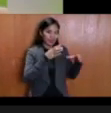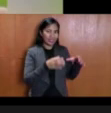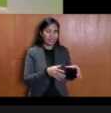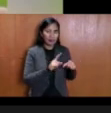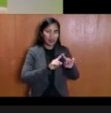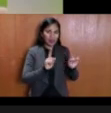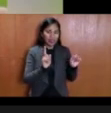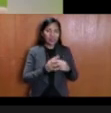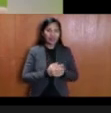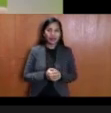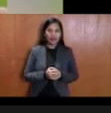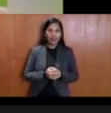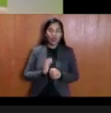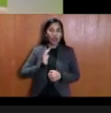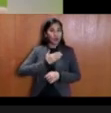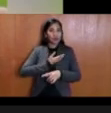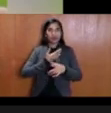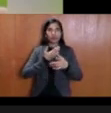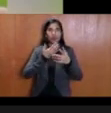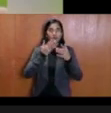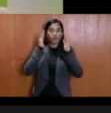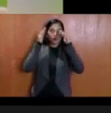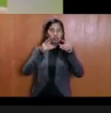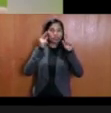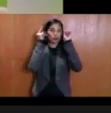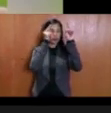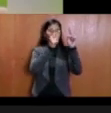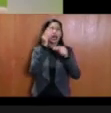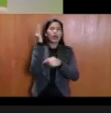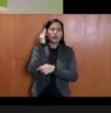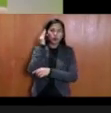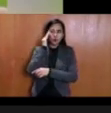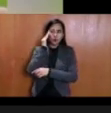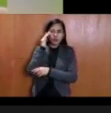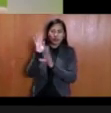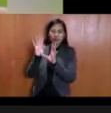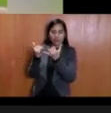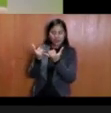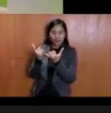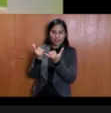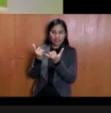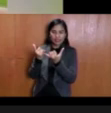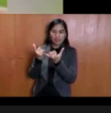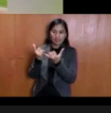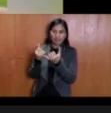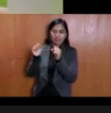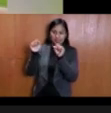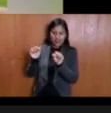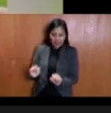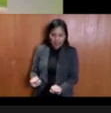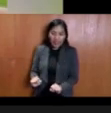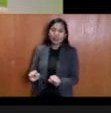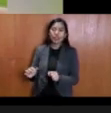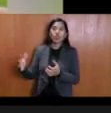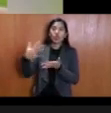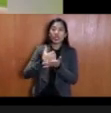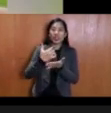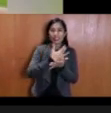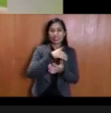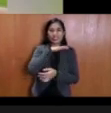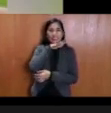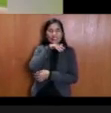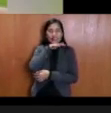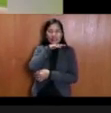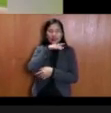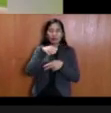all objectivity and all good faith, I say, I'm sure they'll be able to collect the trash, you know, because they have the means and they have the dedication to do that.